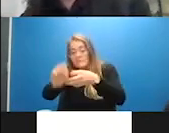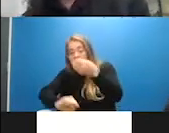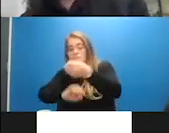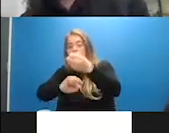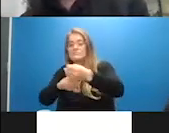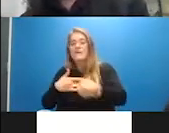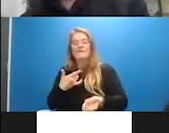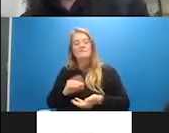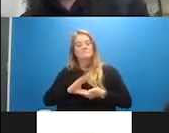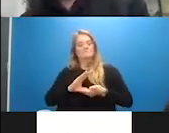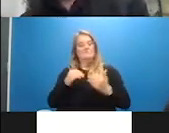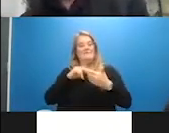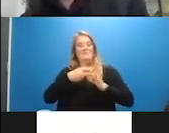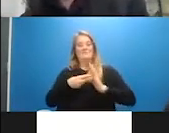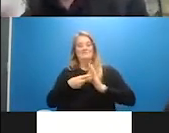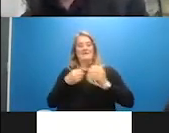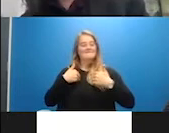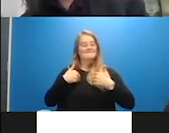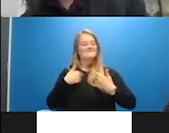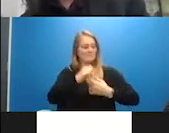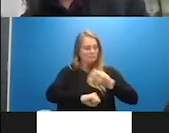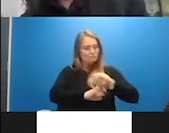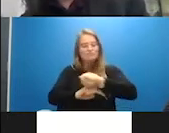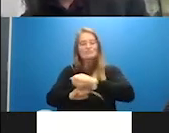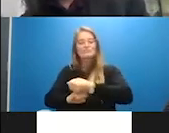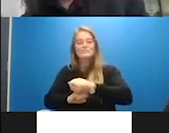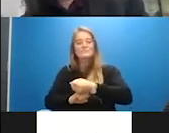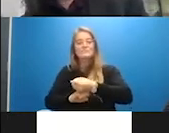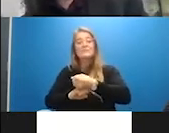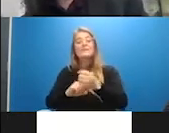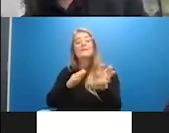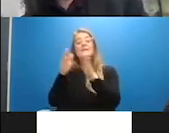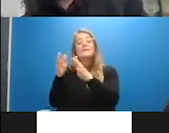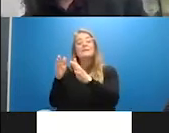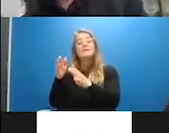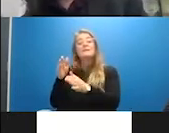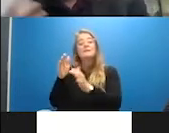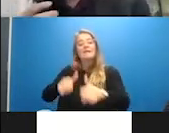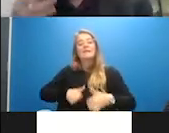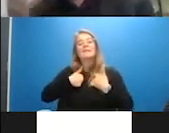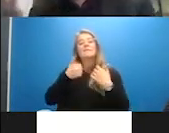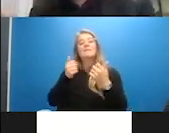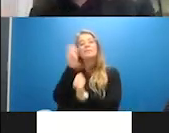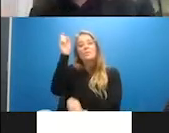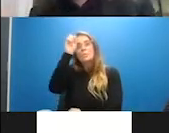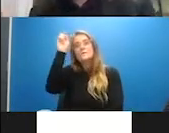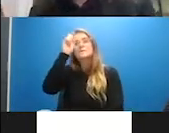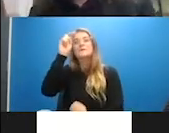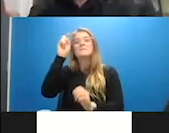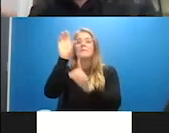of purpose. And finally, living in wisdom, guided by cultural